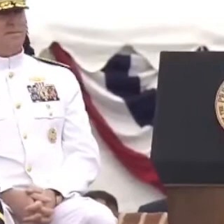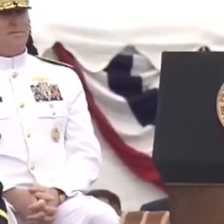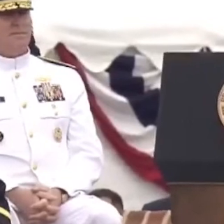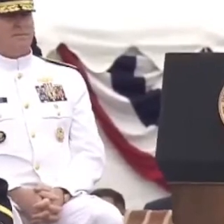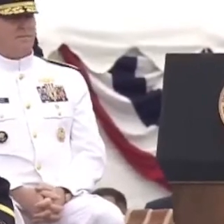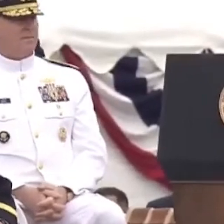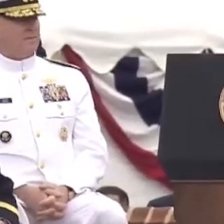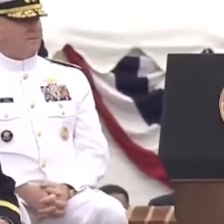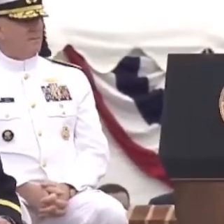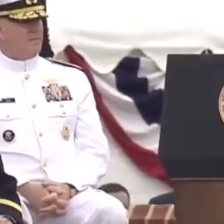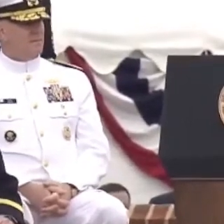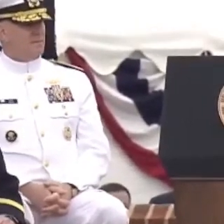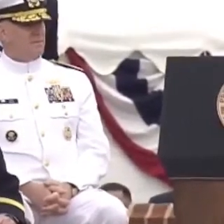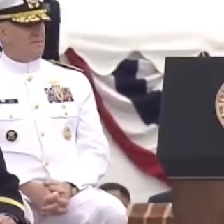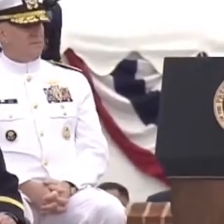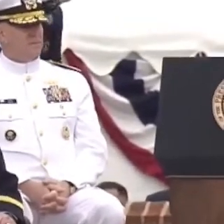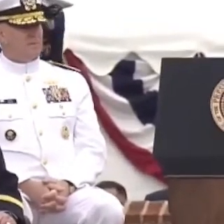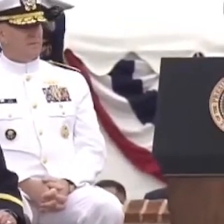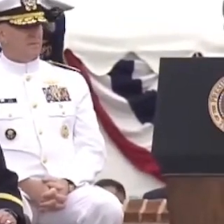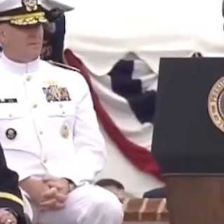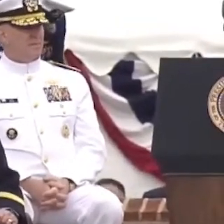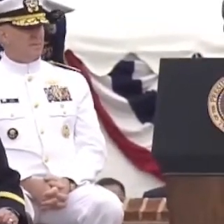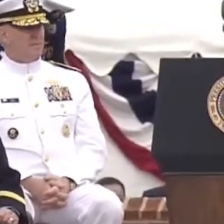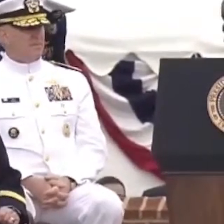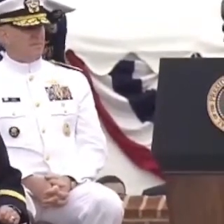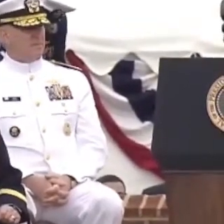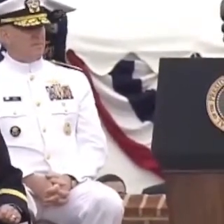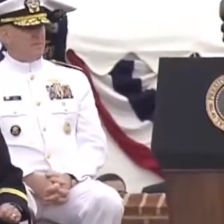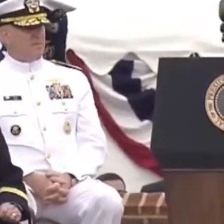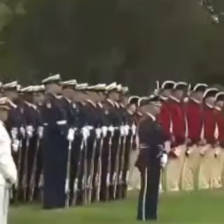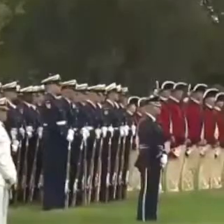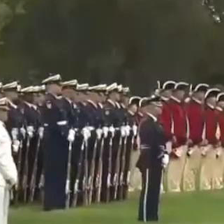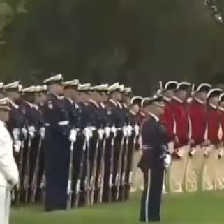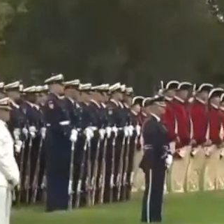Stand by. Step.